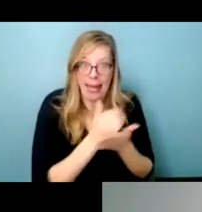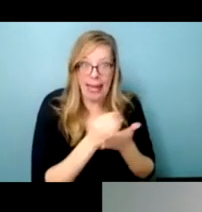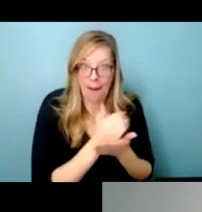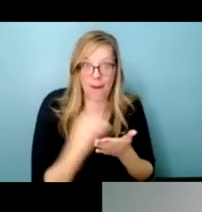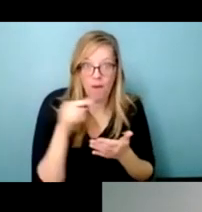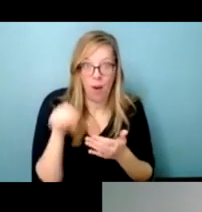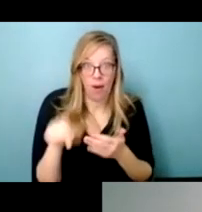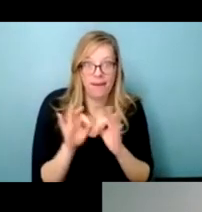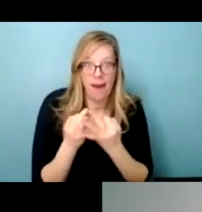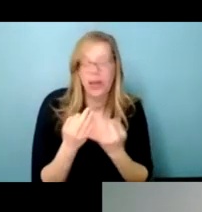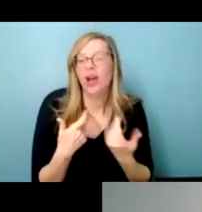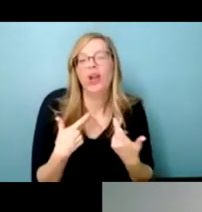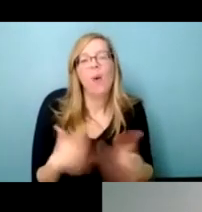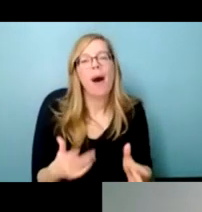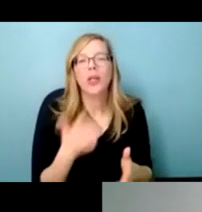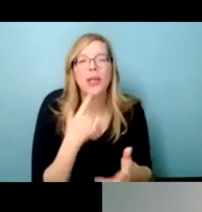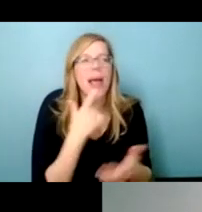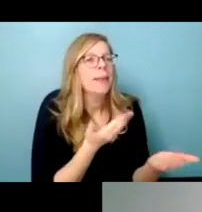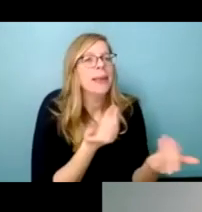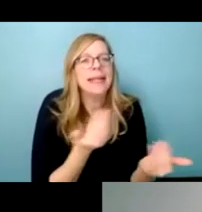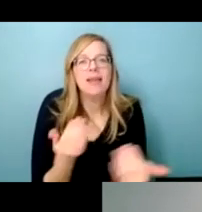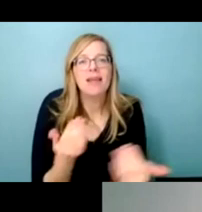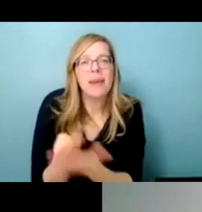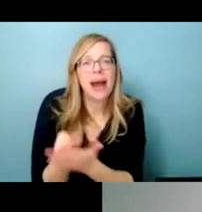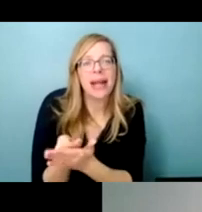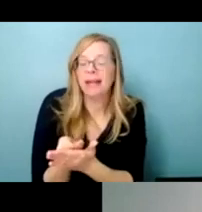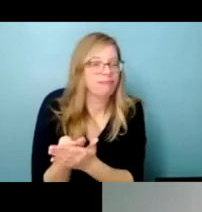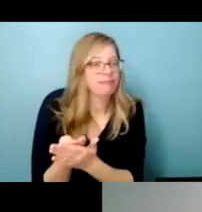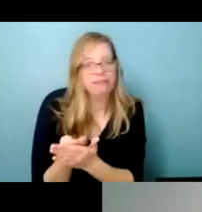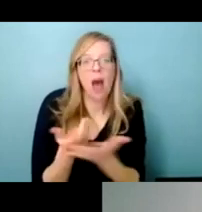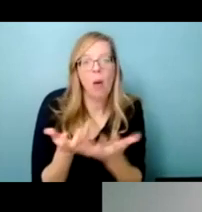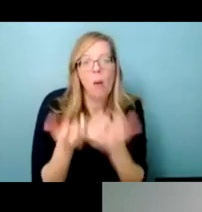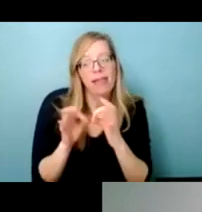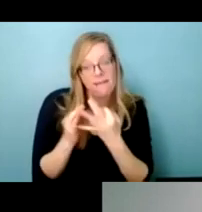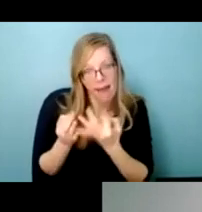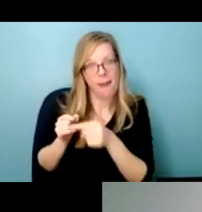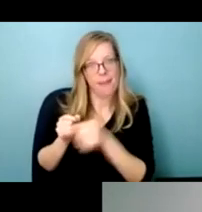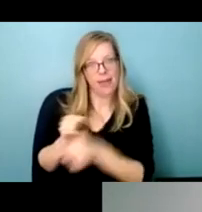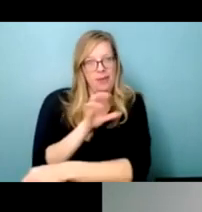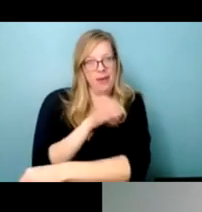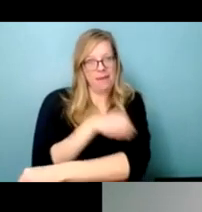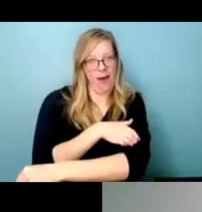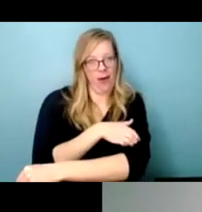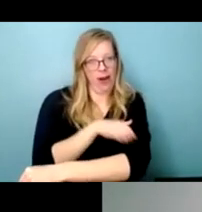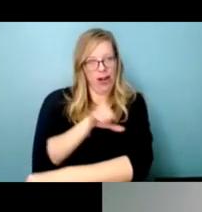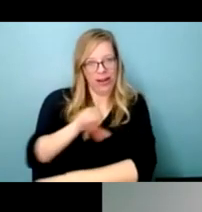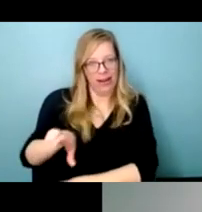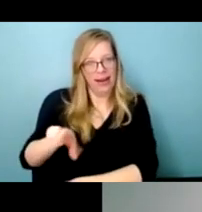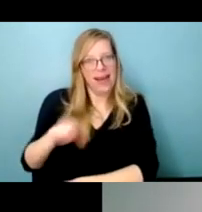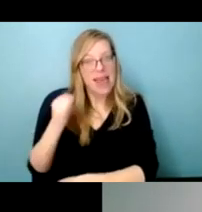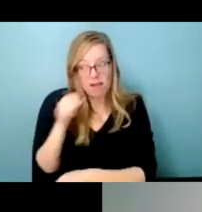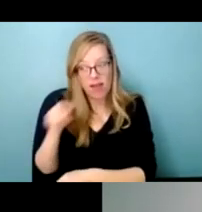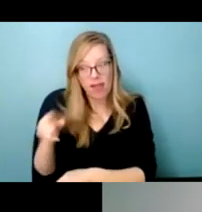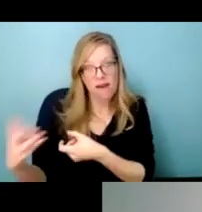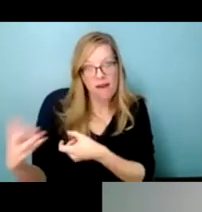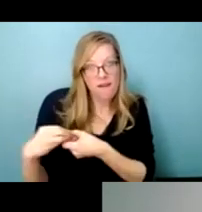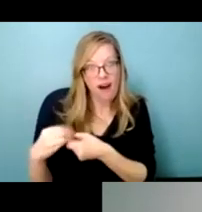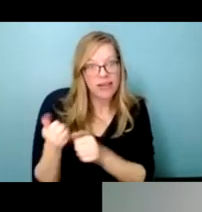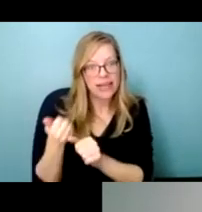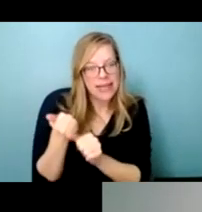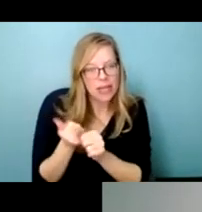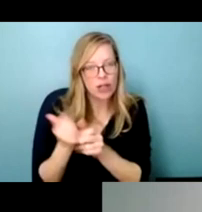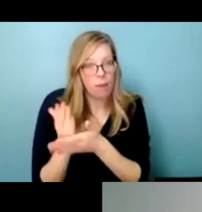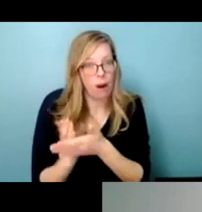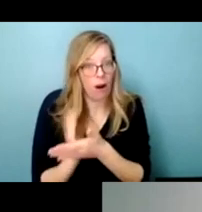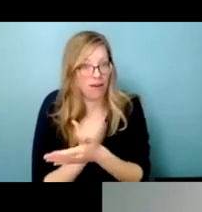going around saying, please give me money. We want our families to be empowered. And if we include them in every element of our organization,